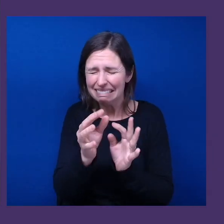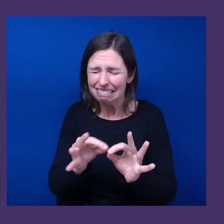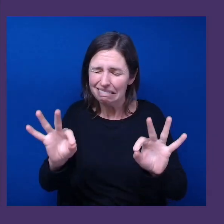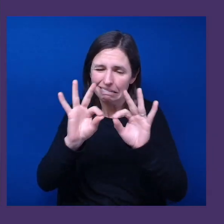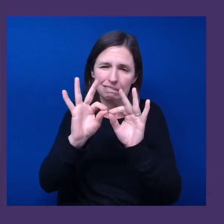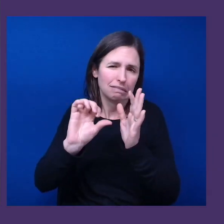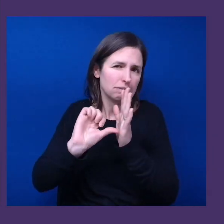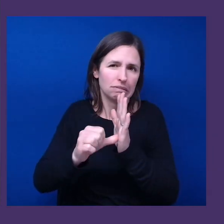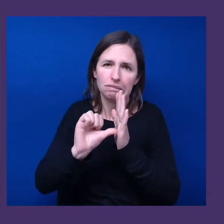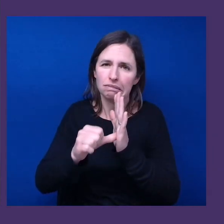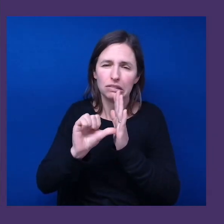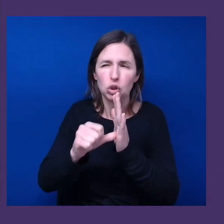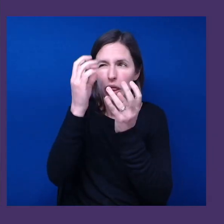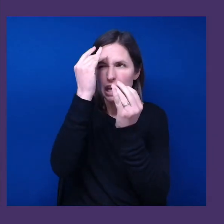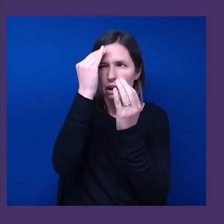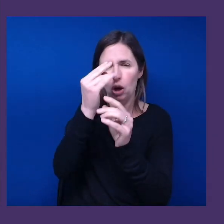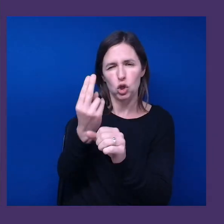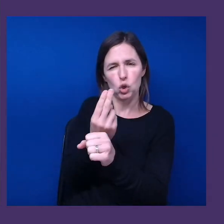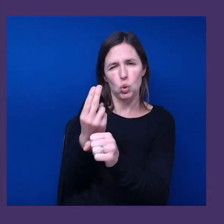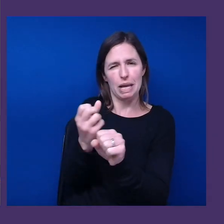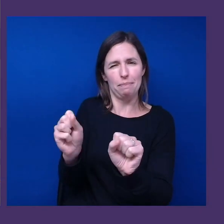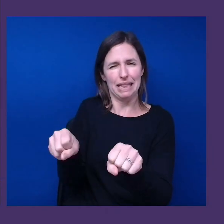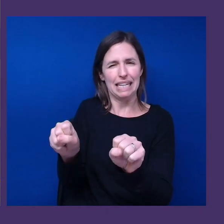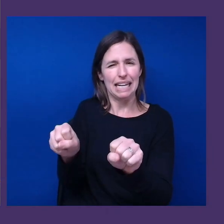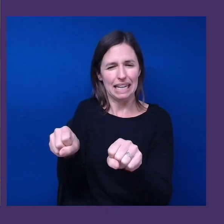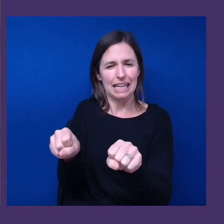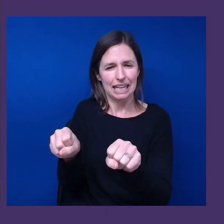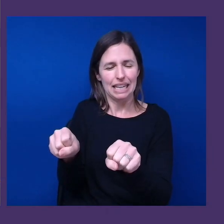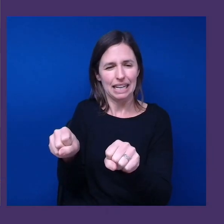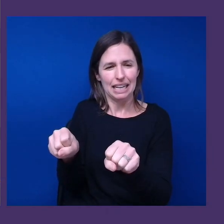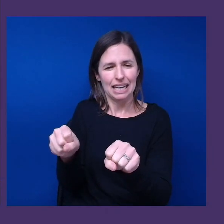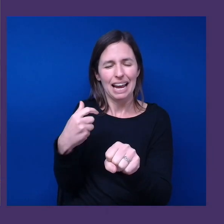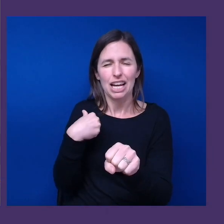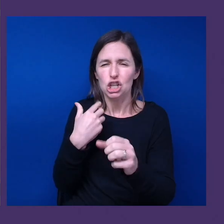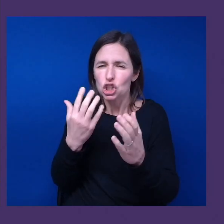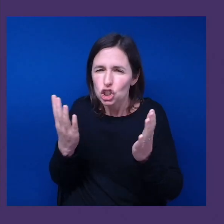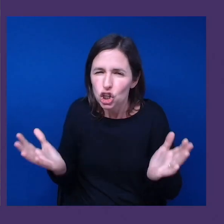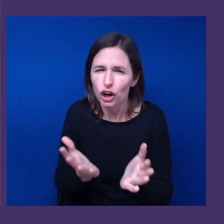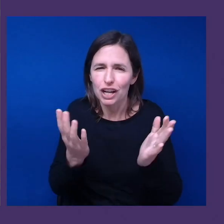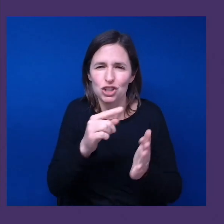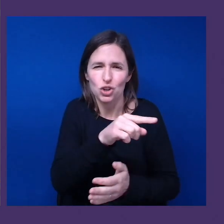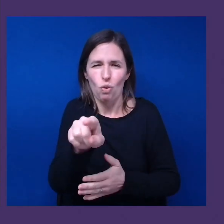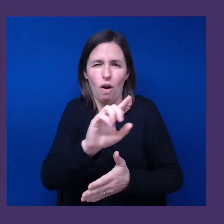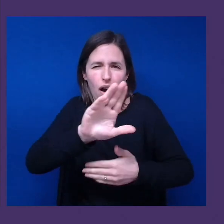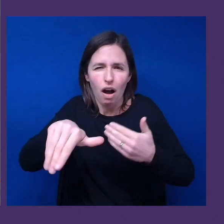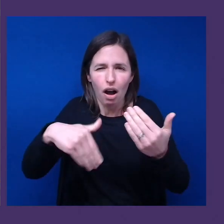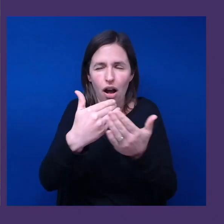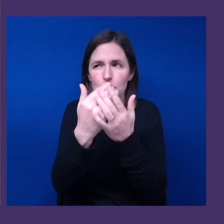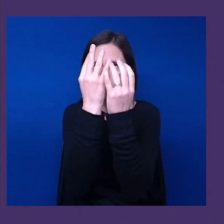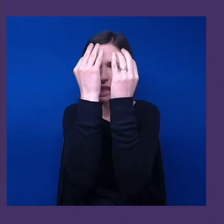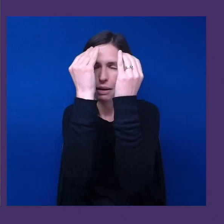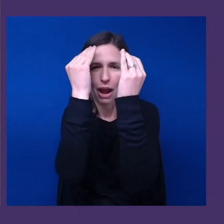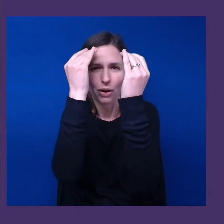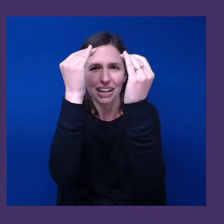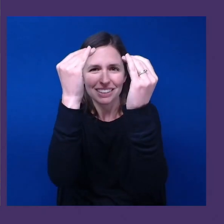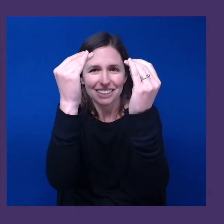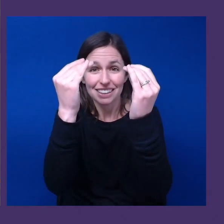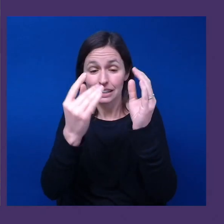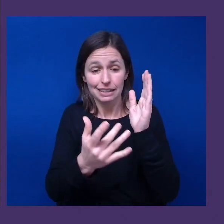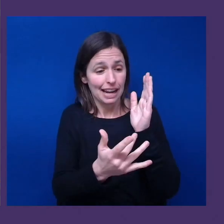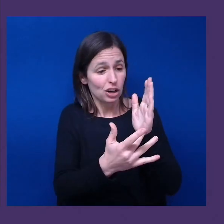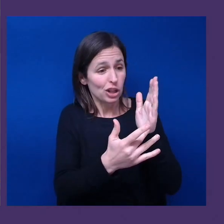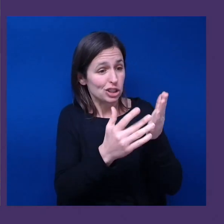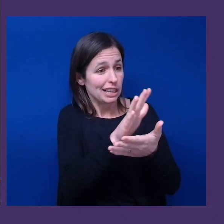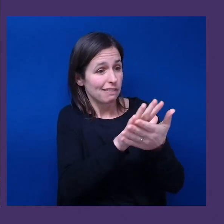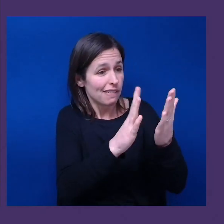everybody to participate in, from the technology developers to